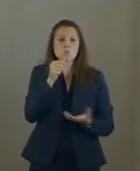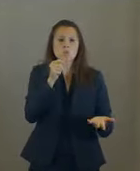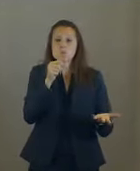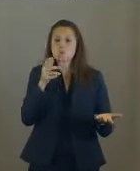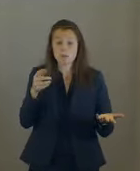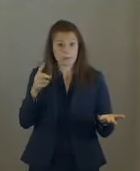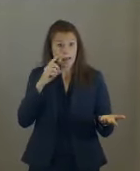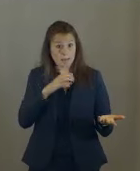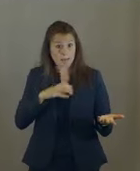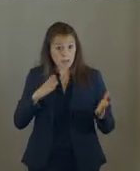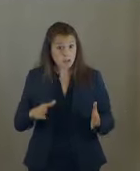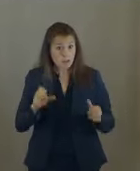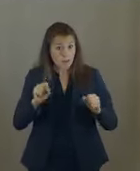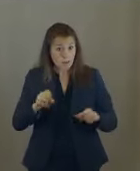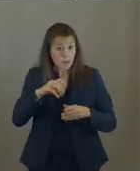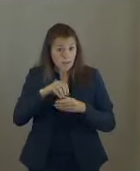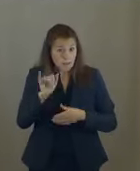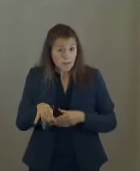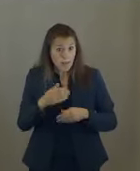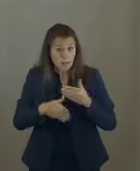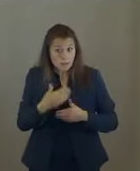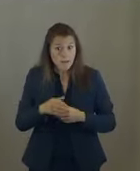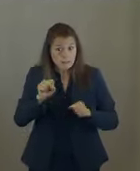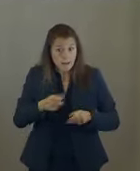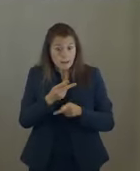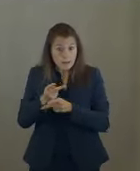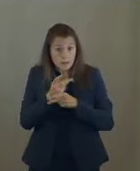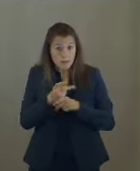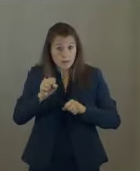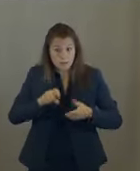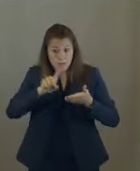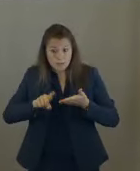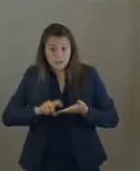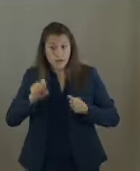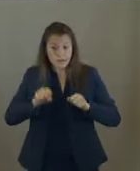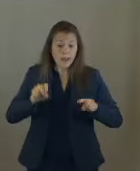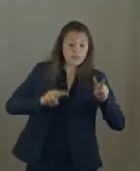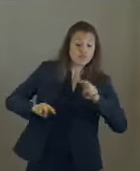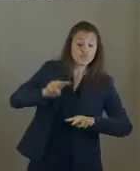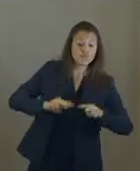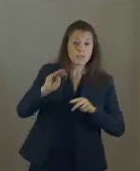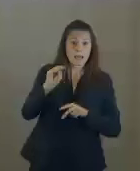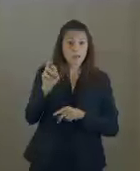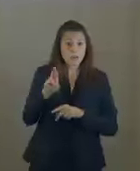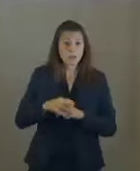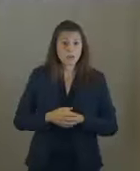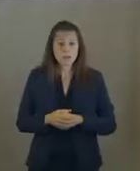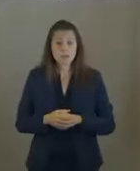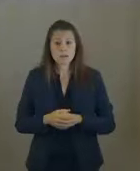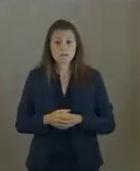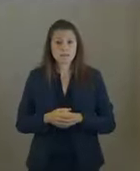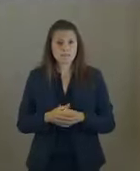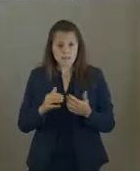believe that the commission can play a role in the supervision of the performance of the department and how